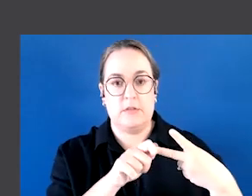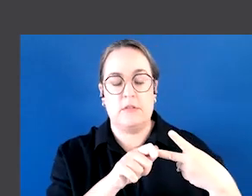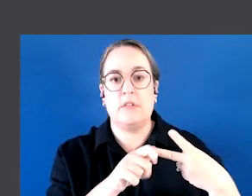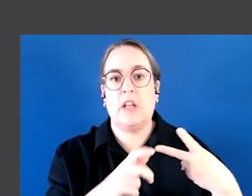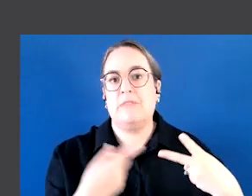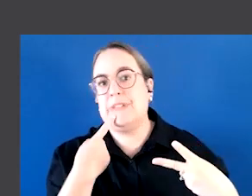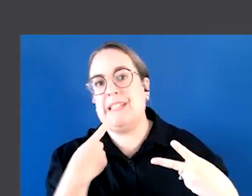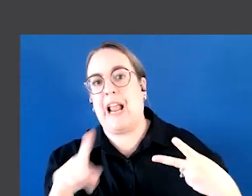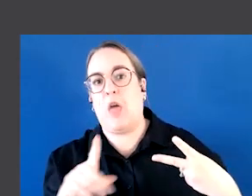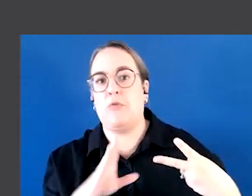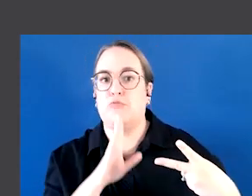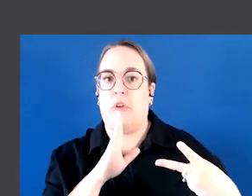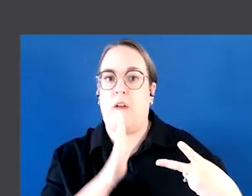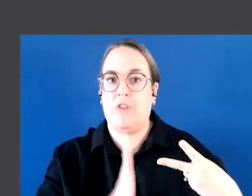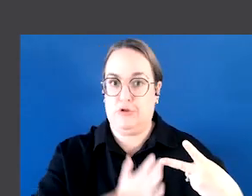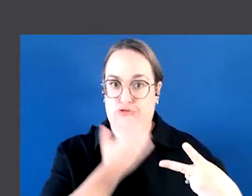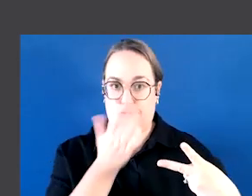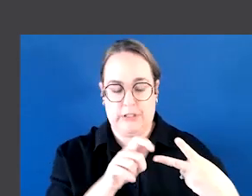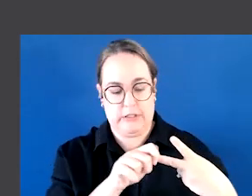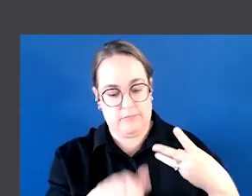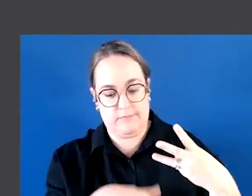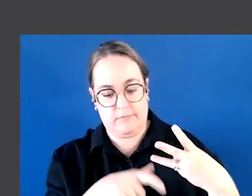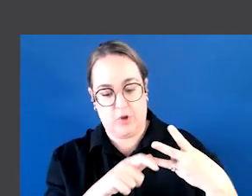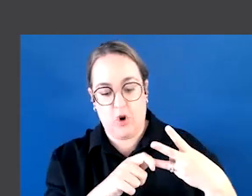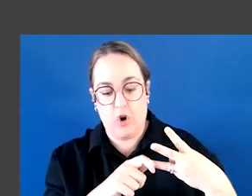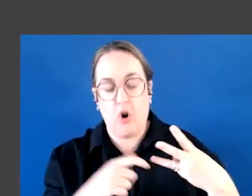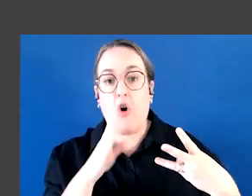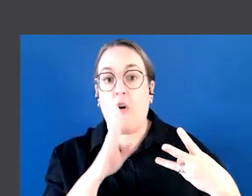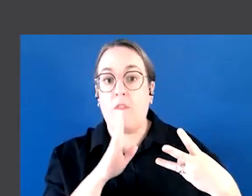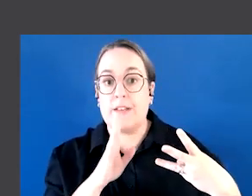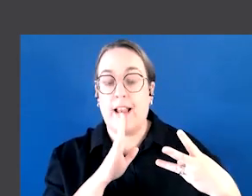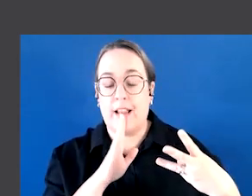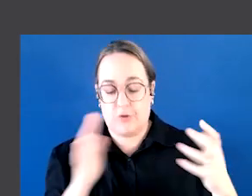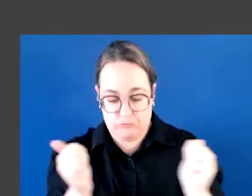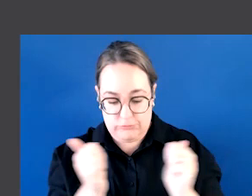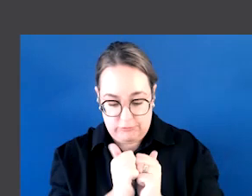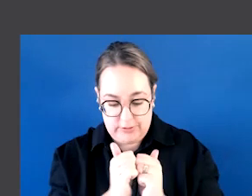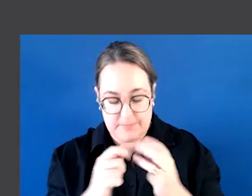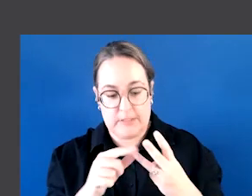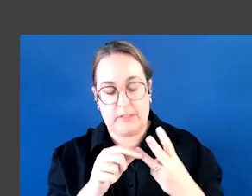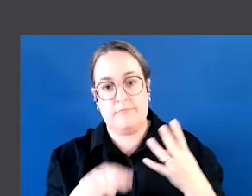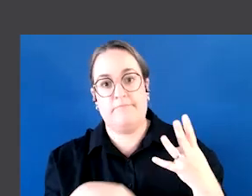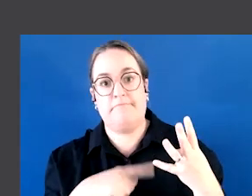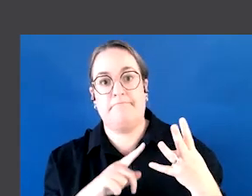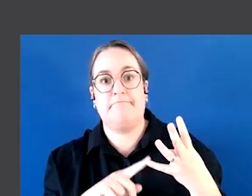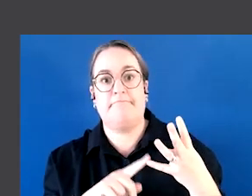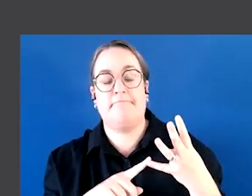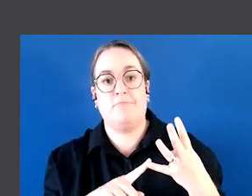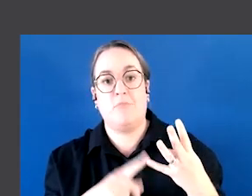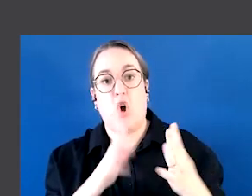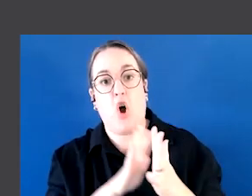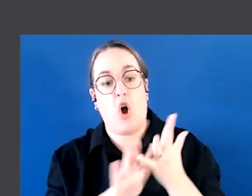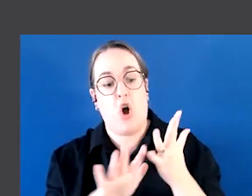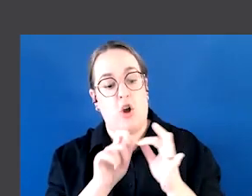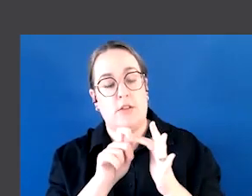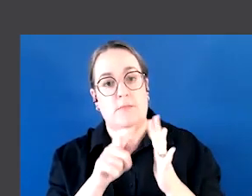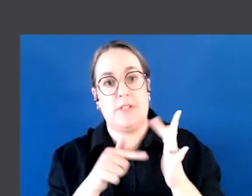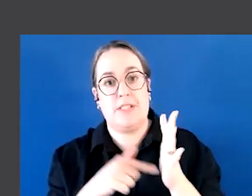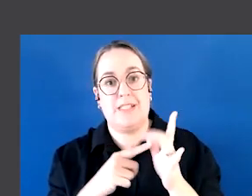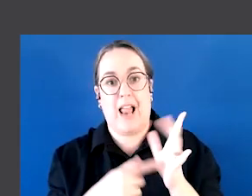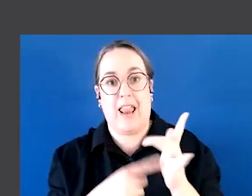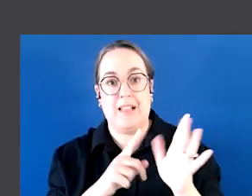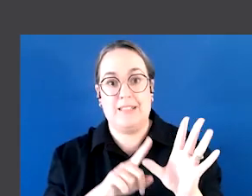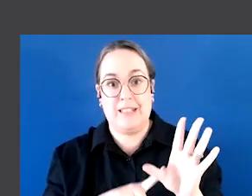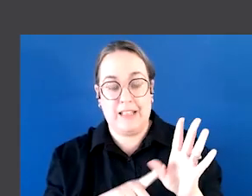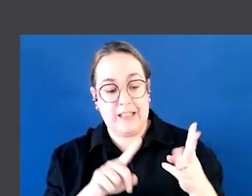policy, our declaration of private interest processes, confidentiality agreements, gifts, benefits and hospitality